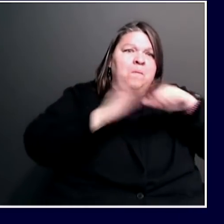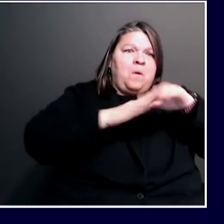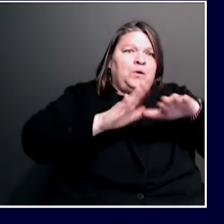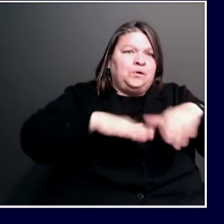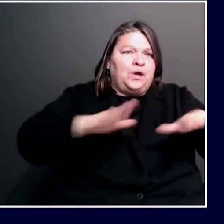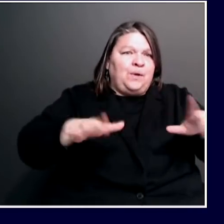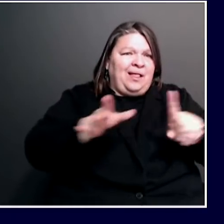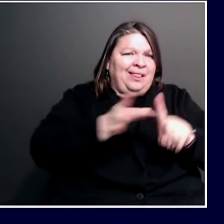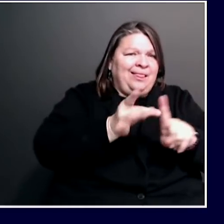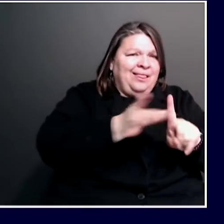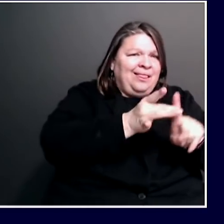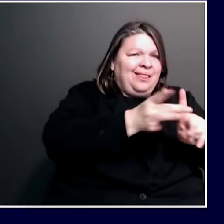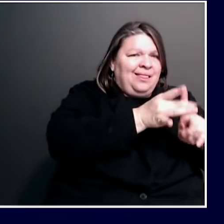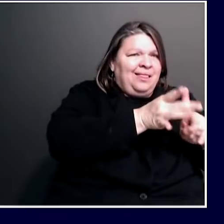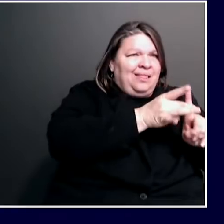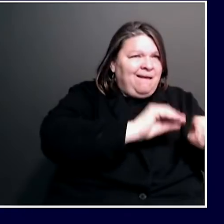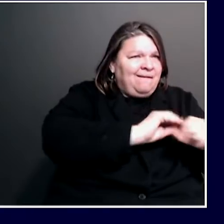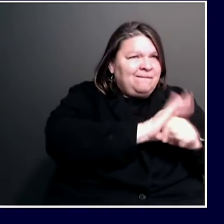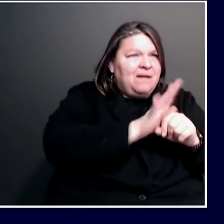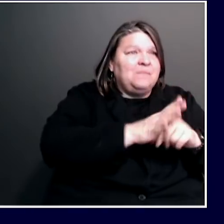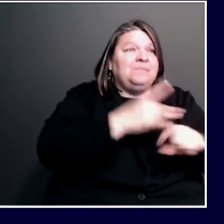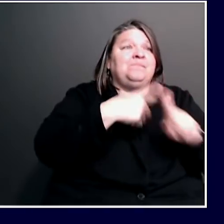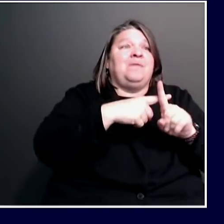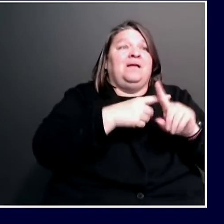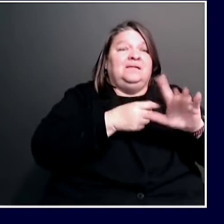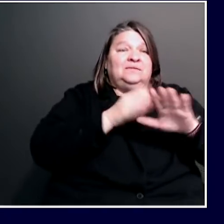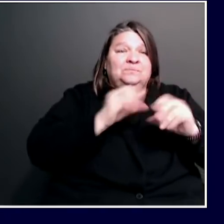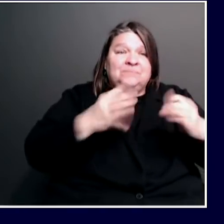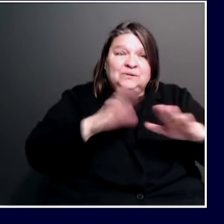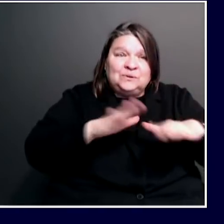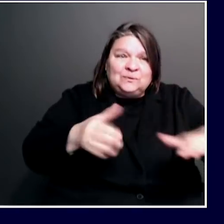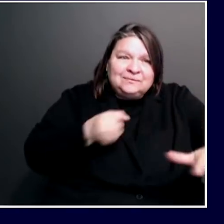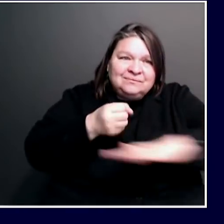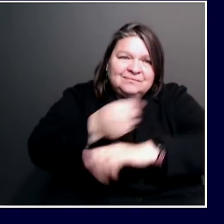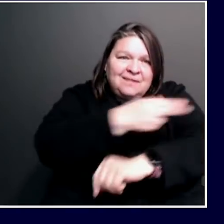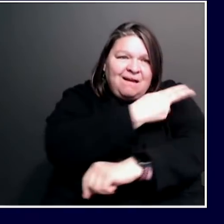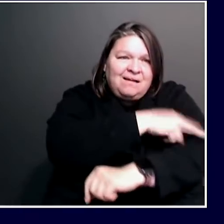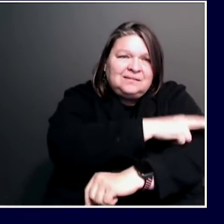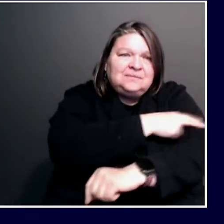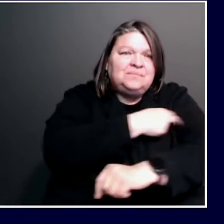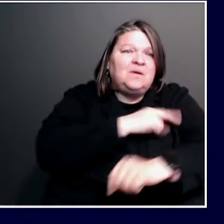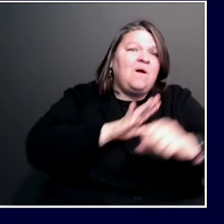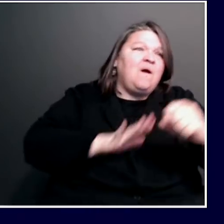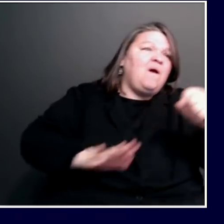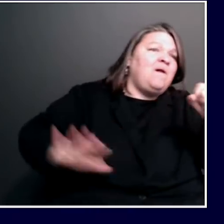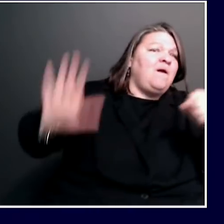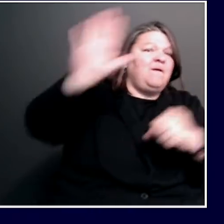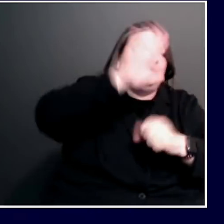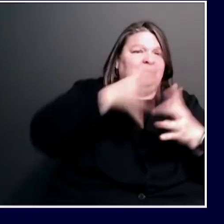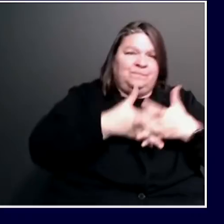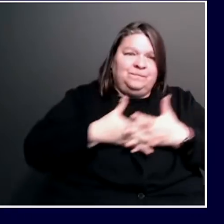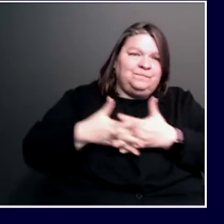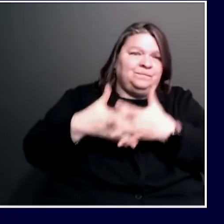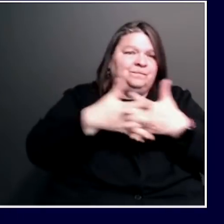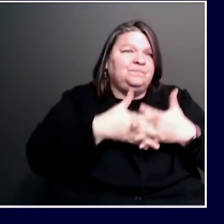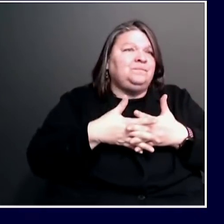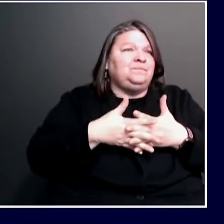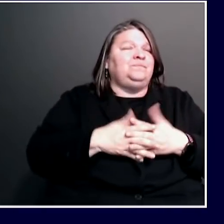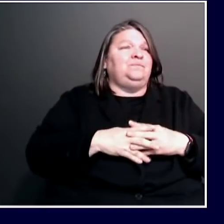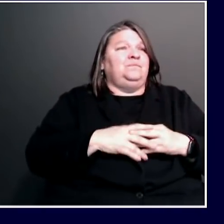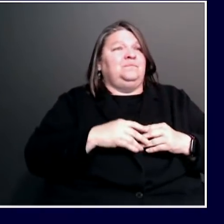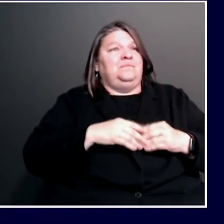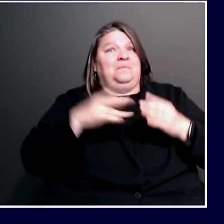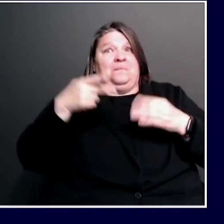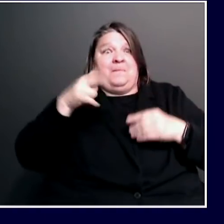pediatric hospitalizations across the United States. Thus, there is urgency among public health officials at the federal level